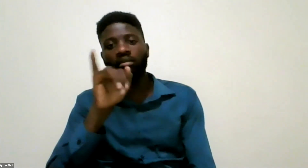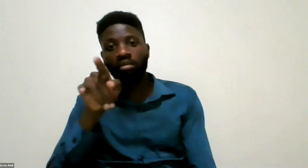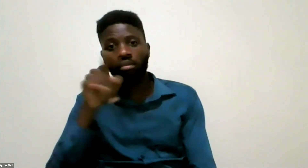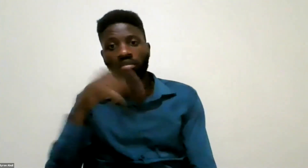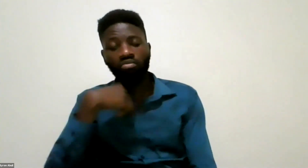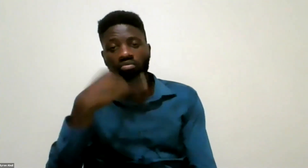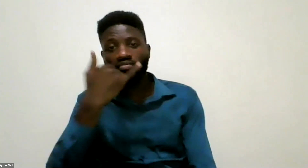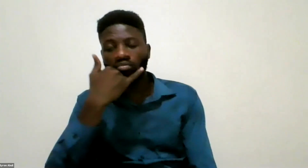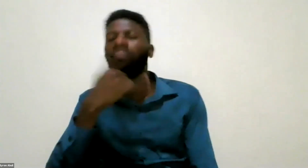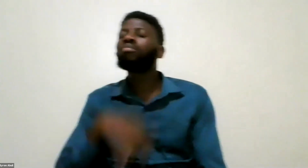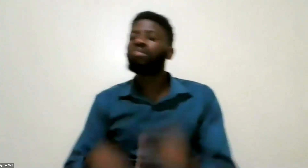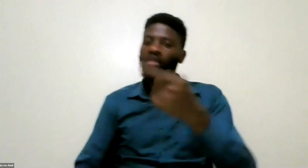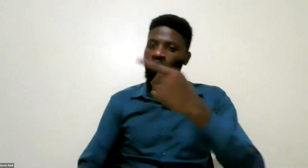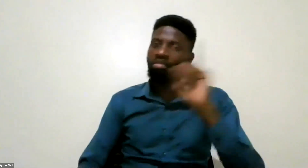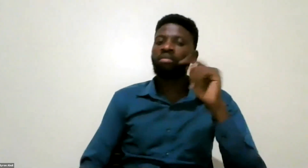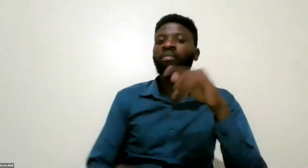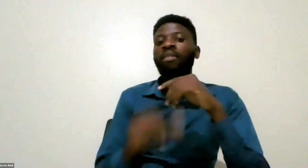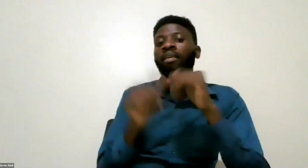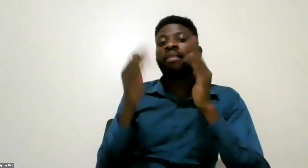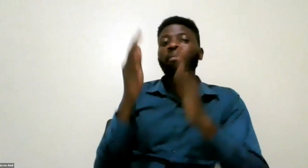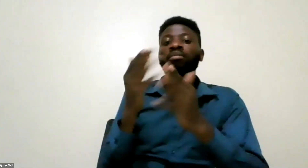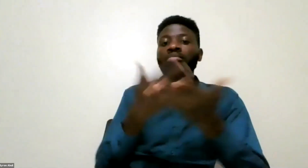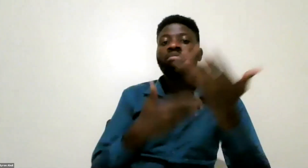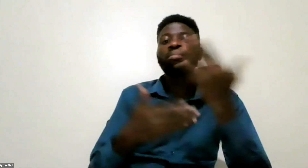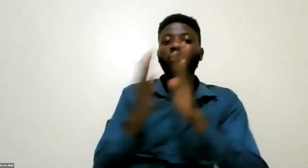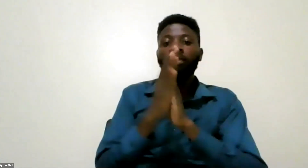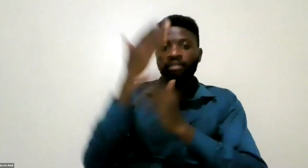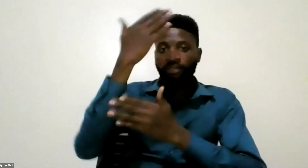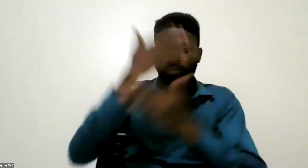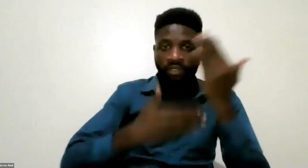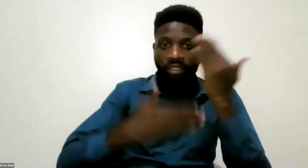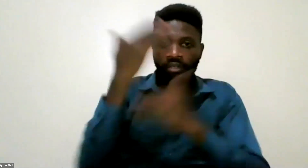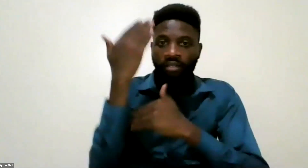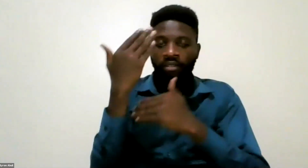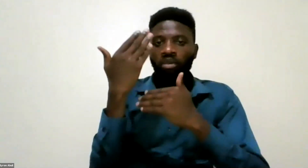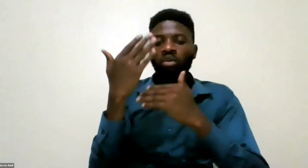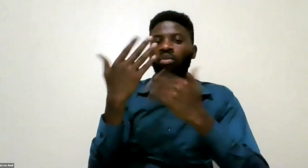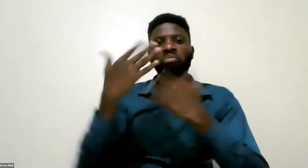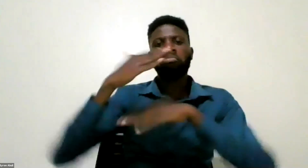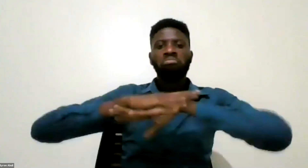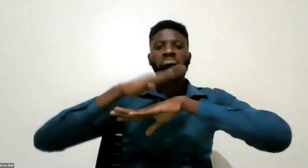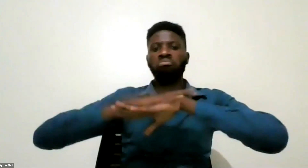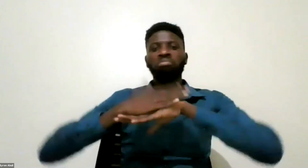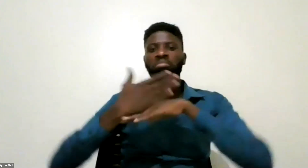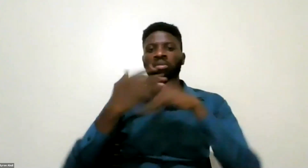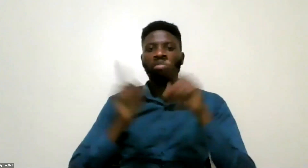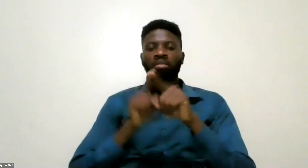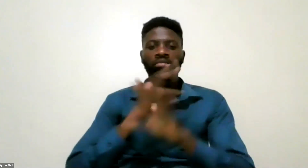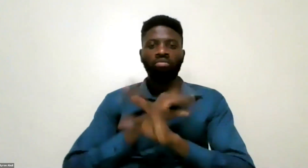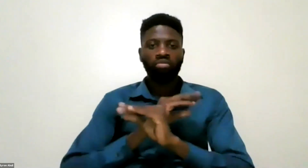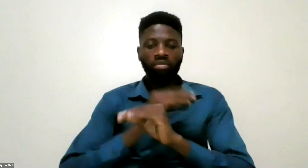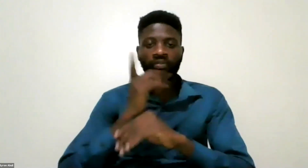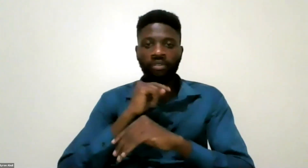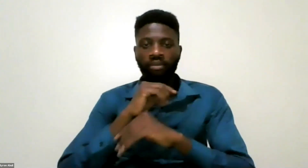Do you have anyone who has interacted with him on Crossreach, like on such a platform the way we are talking? I'm